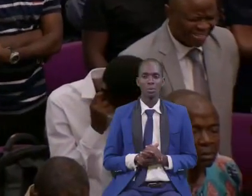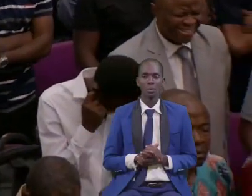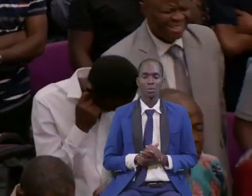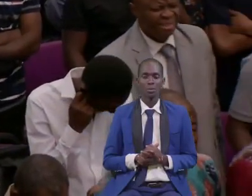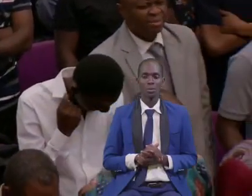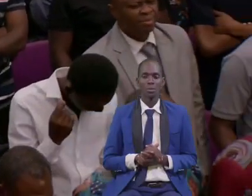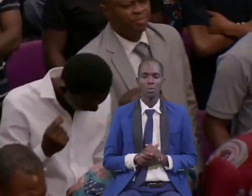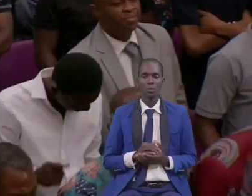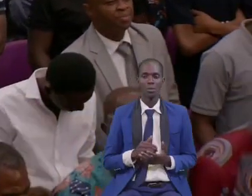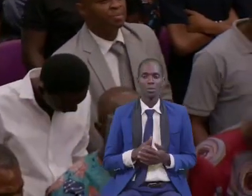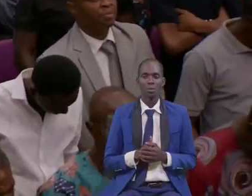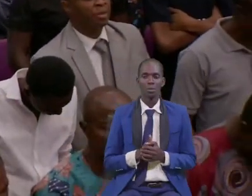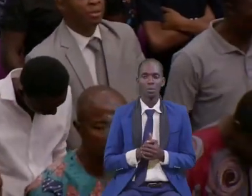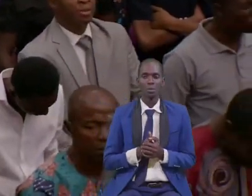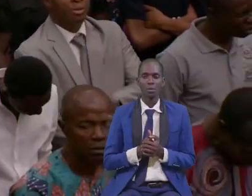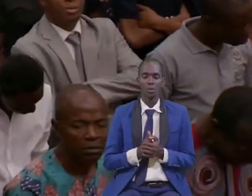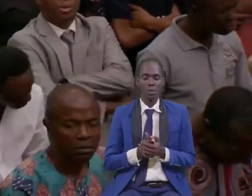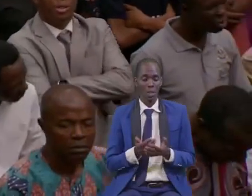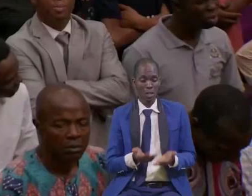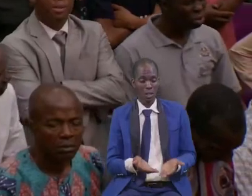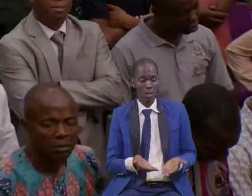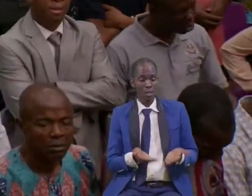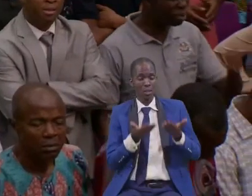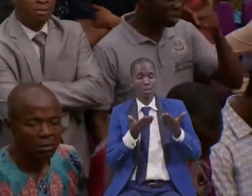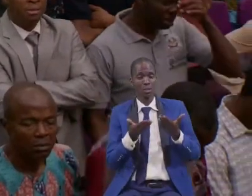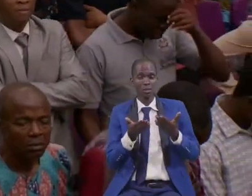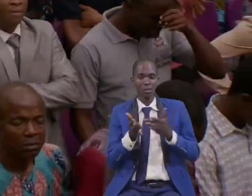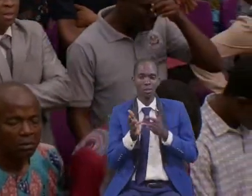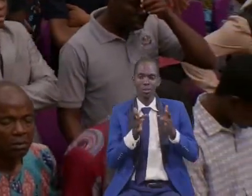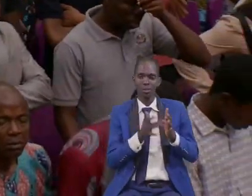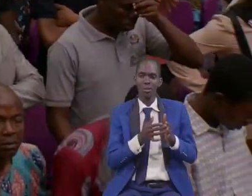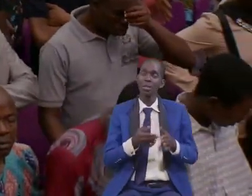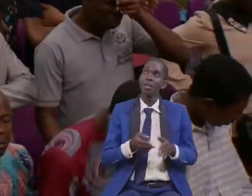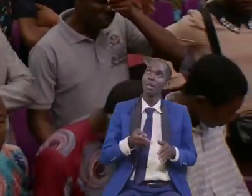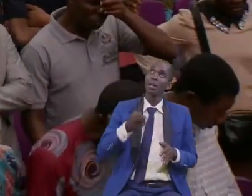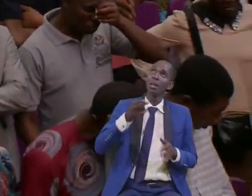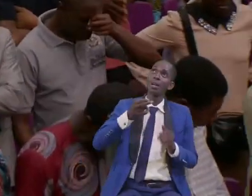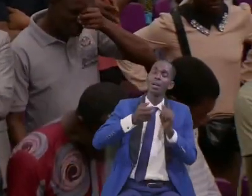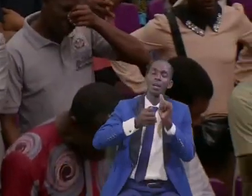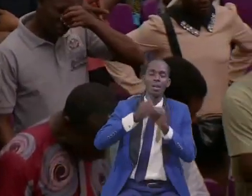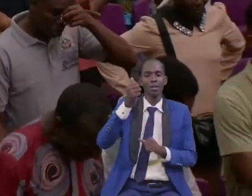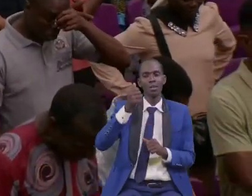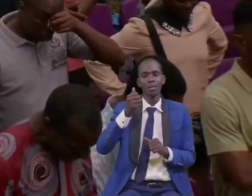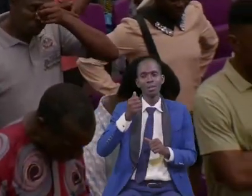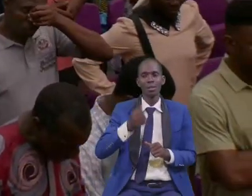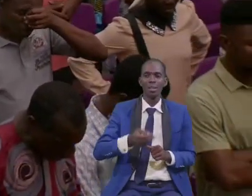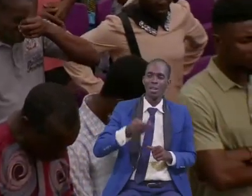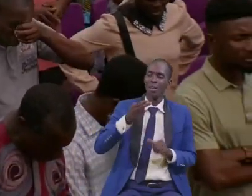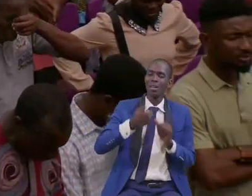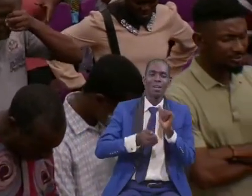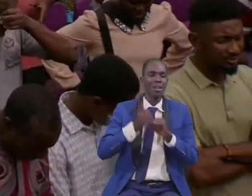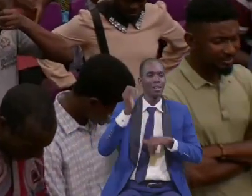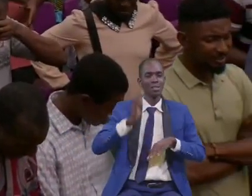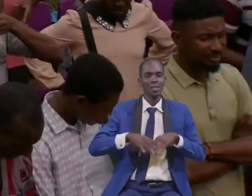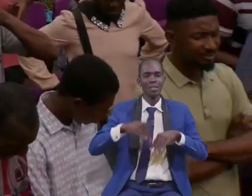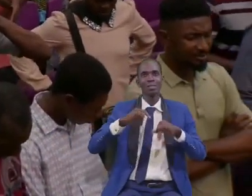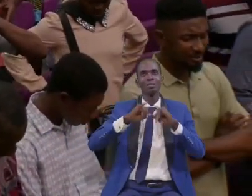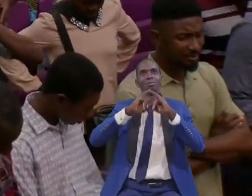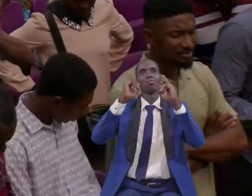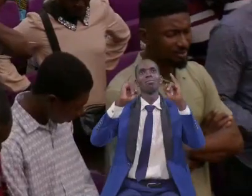Lift Jesus higher. Higher than the God of this